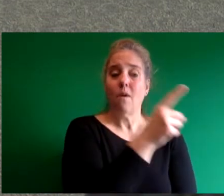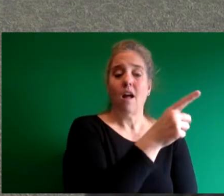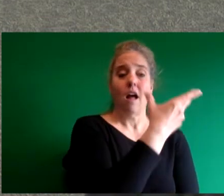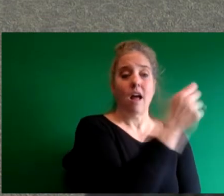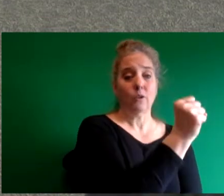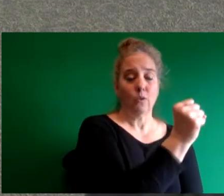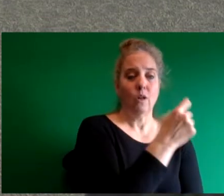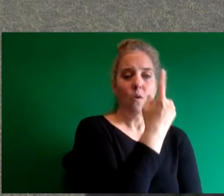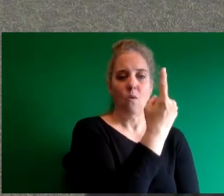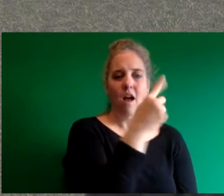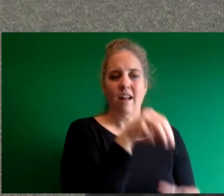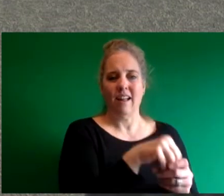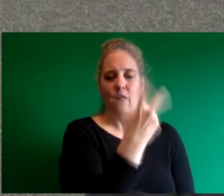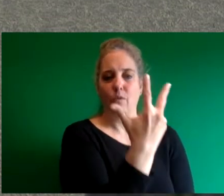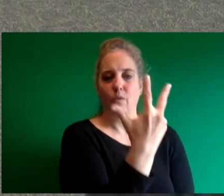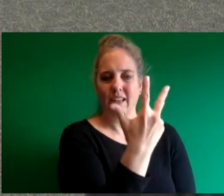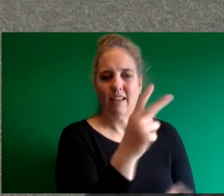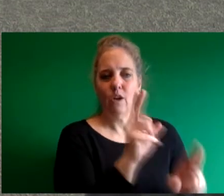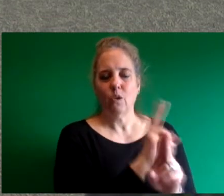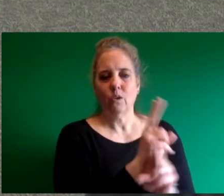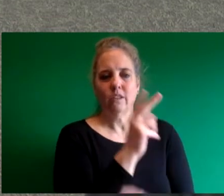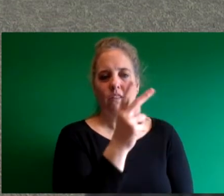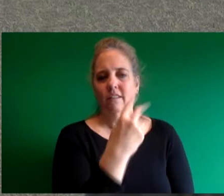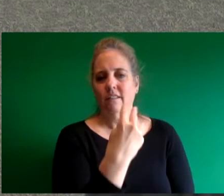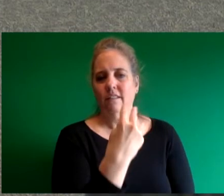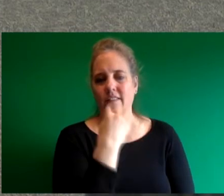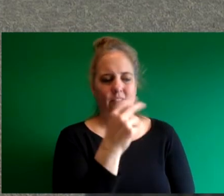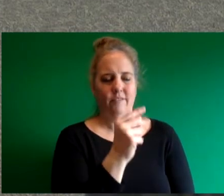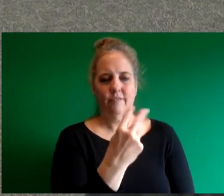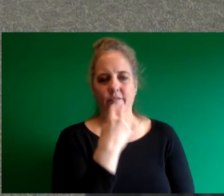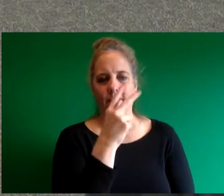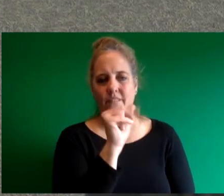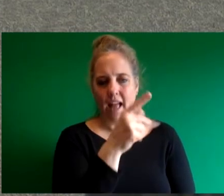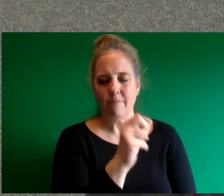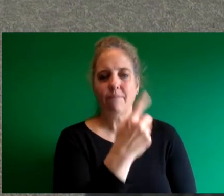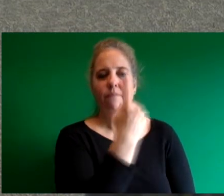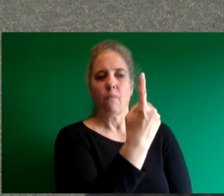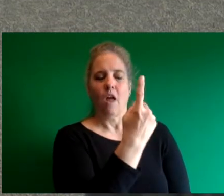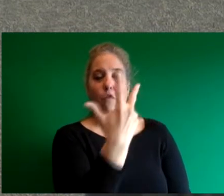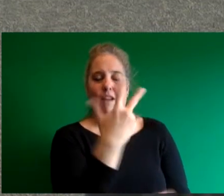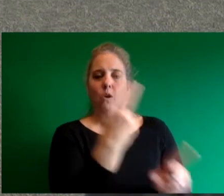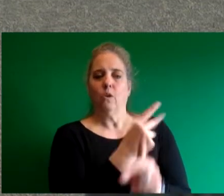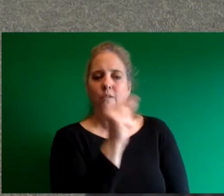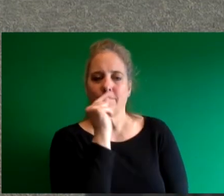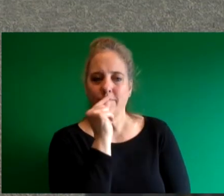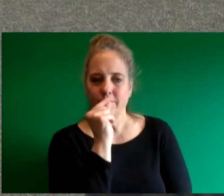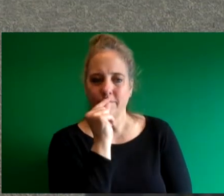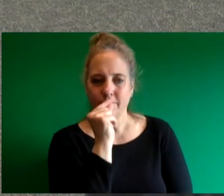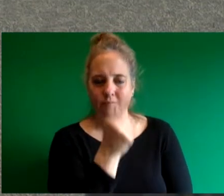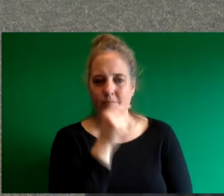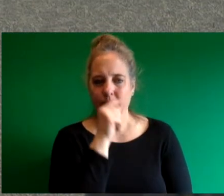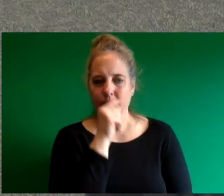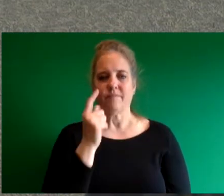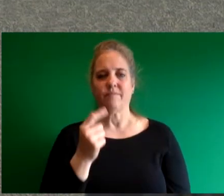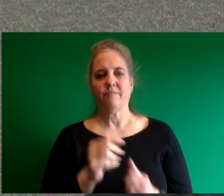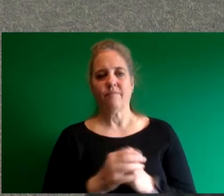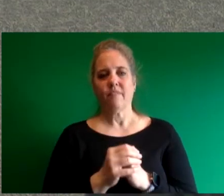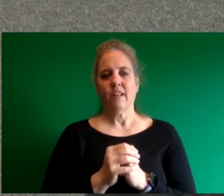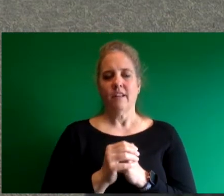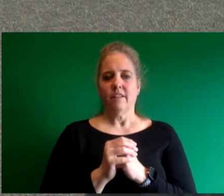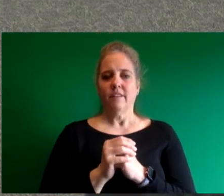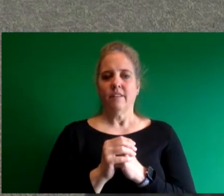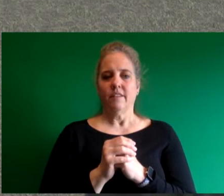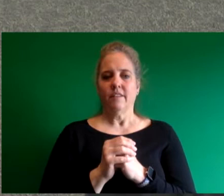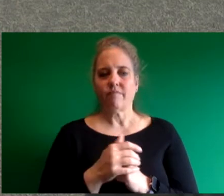17% have used prescription medication, right? And that's not intended for medical use, but illicit use. And